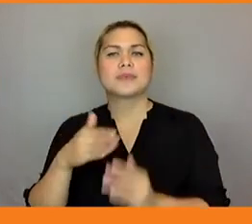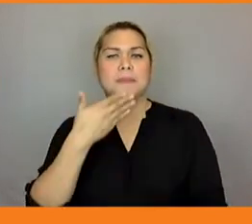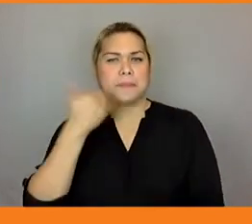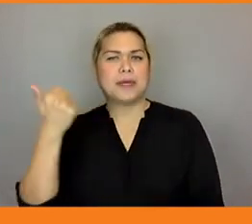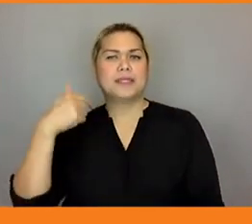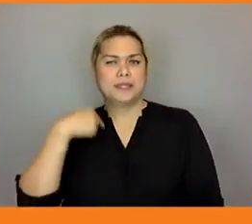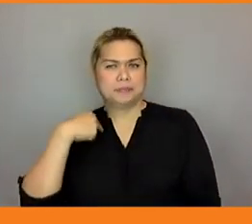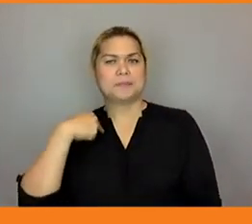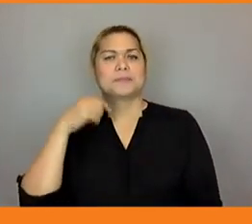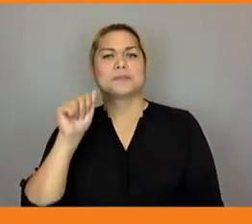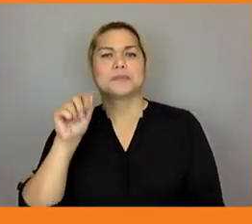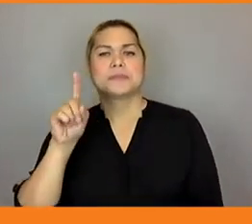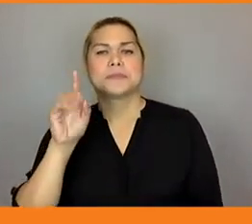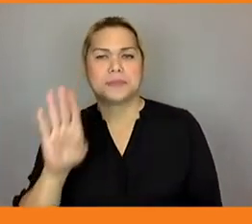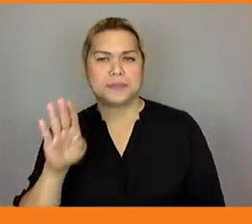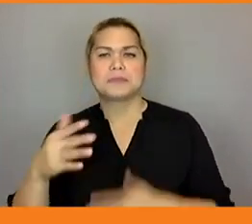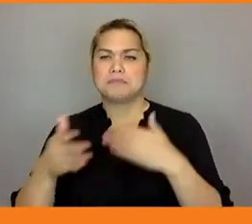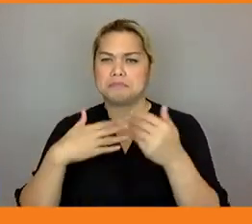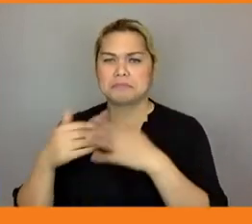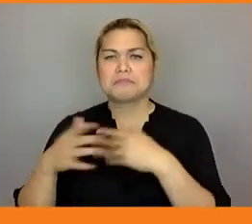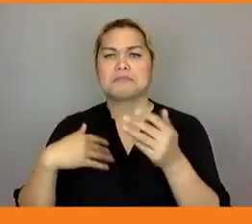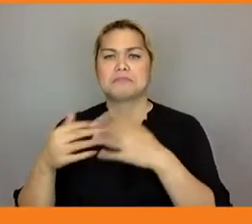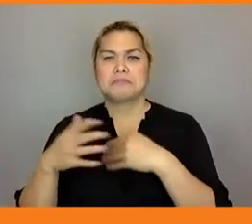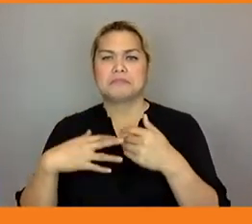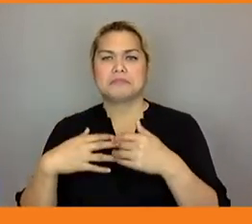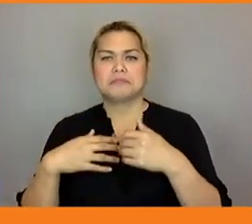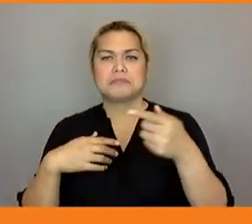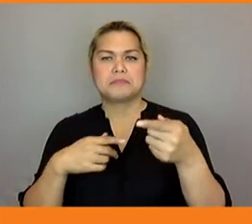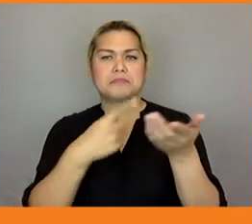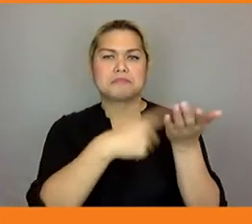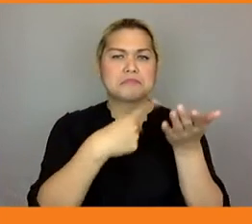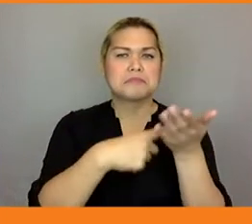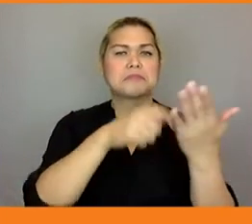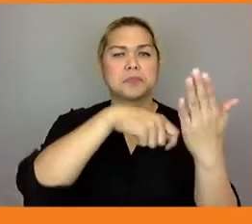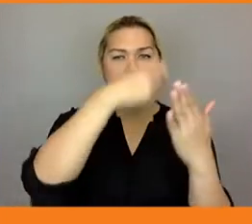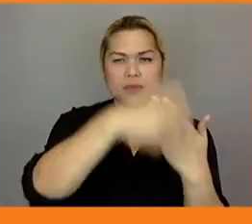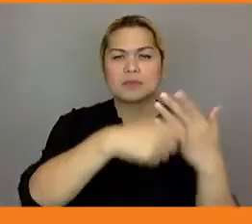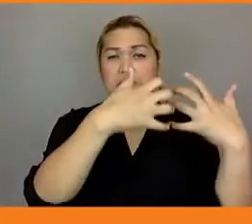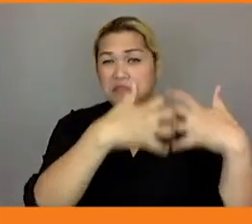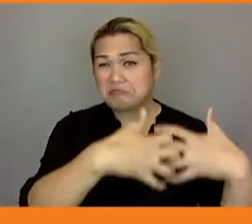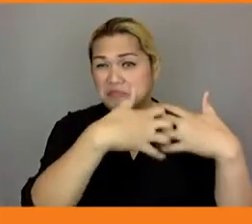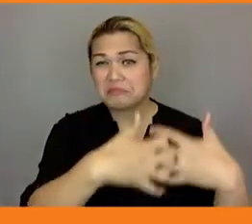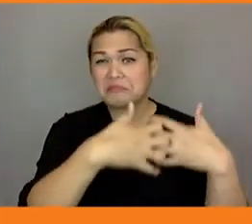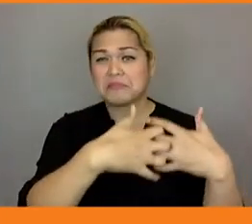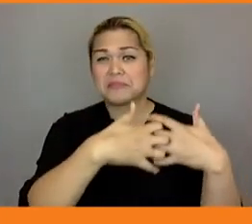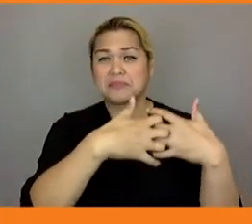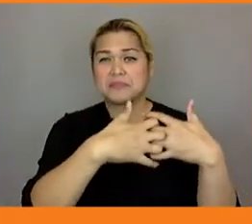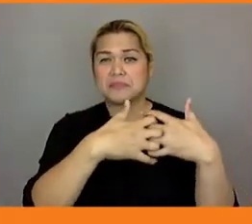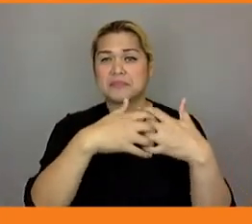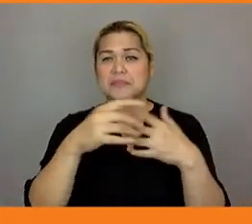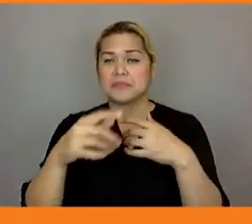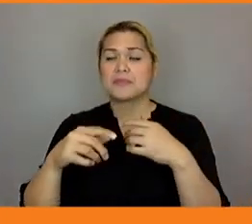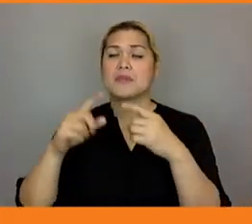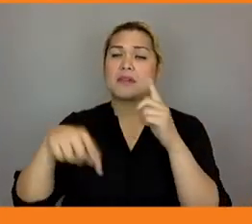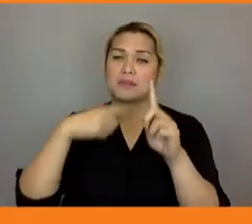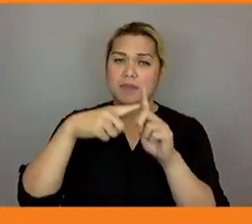whatever it is, a hydro project, whatever it is, you know, even renewable energy and so on, this you know, issue need to be